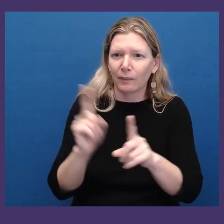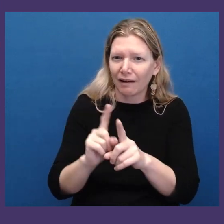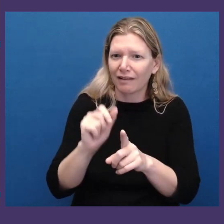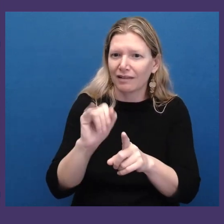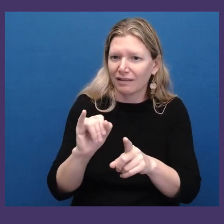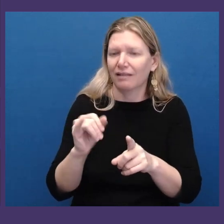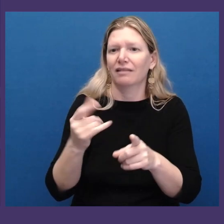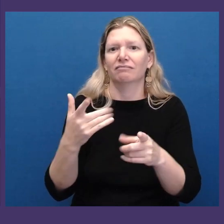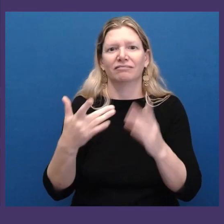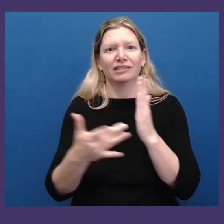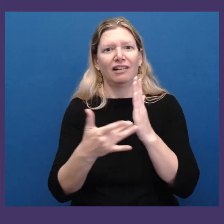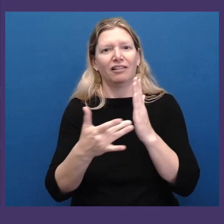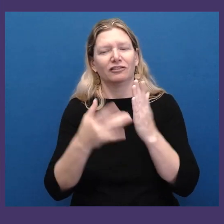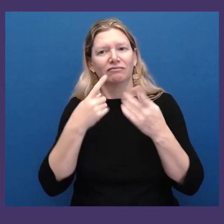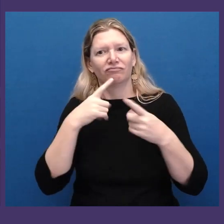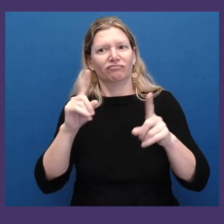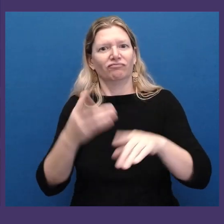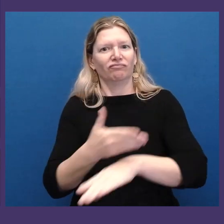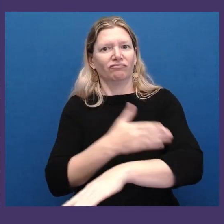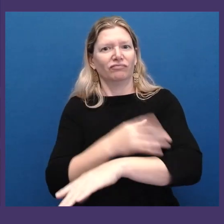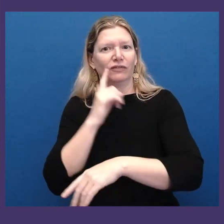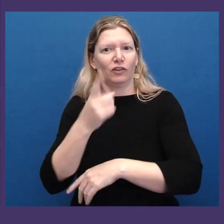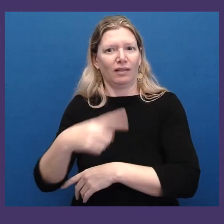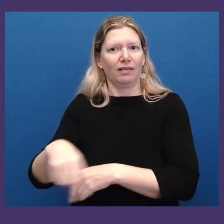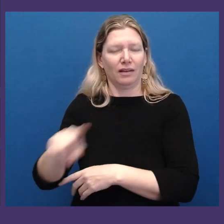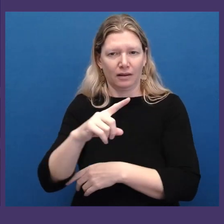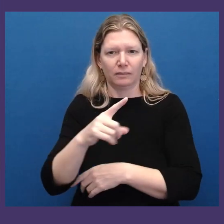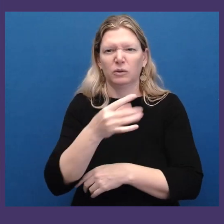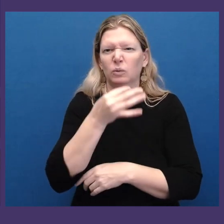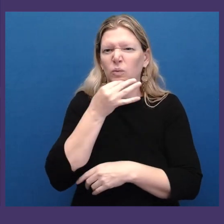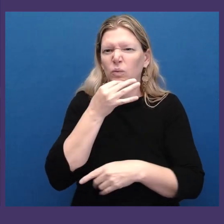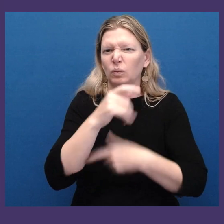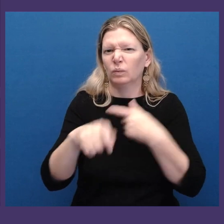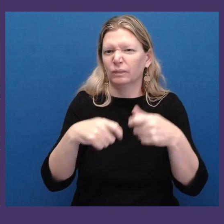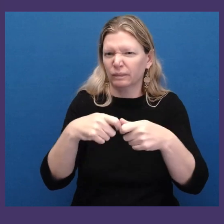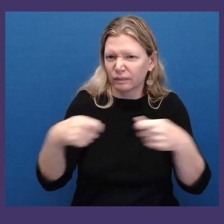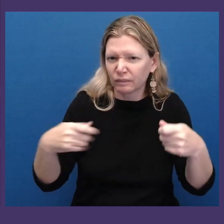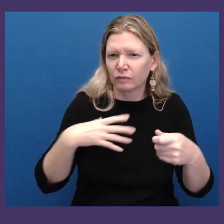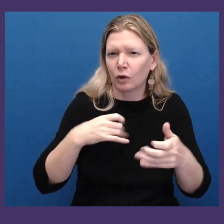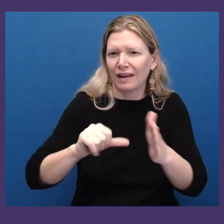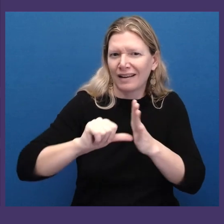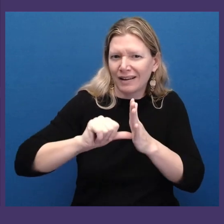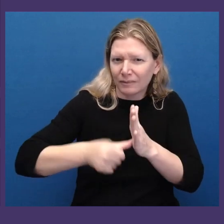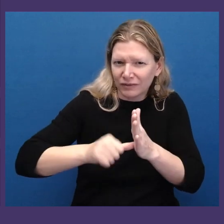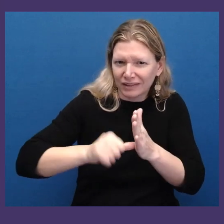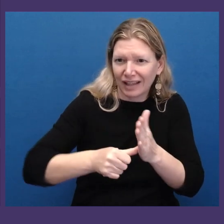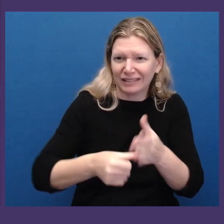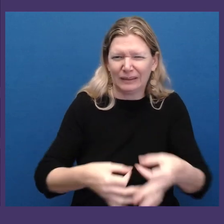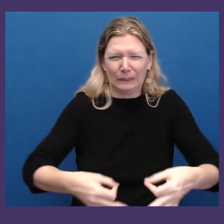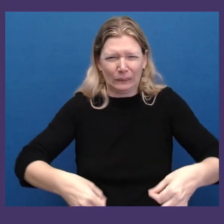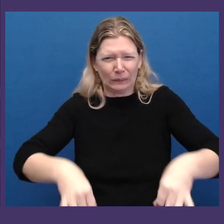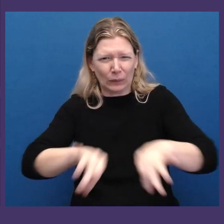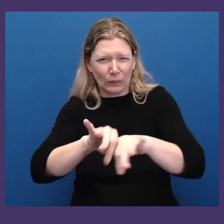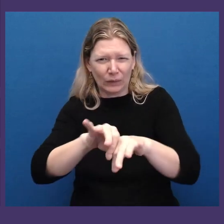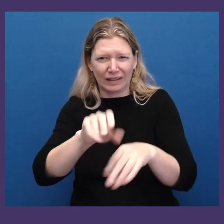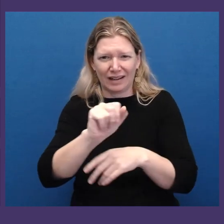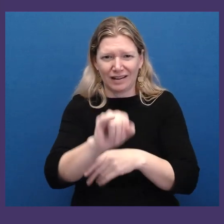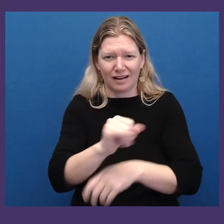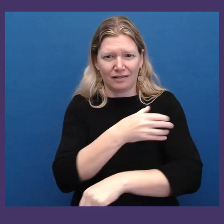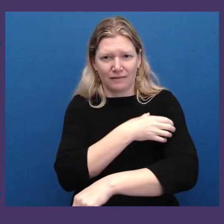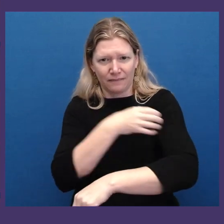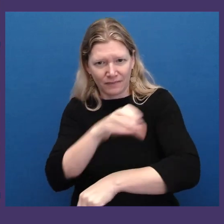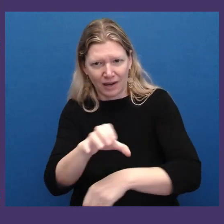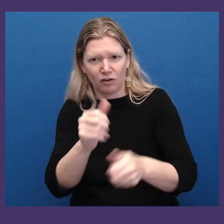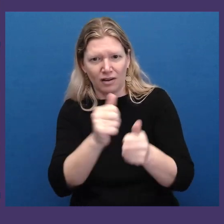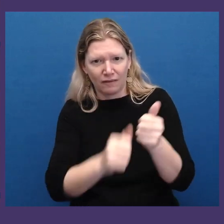them. As we wrap up, I want to emphasize the importance of AI in empowering everyone, including those with